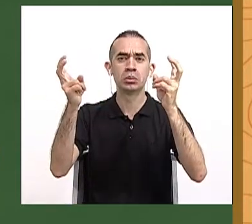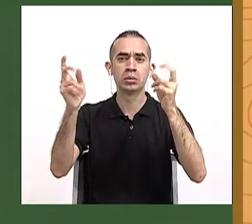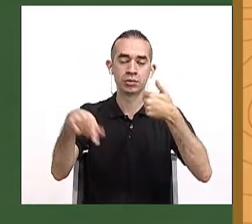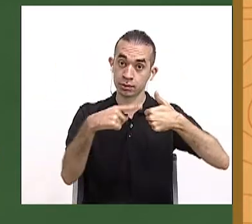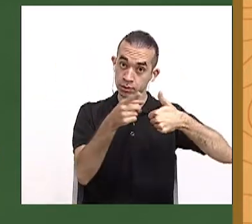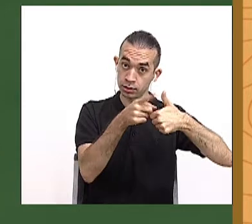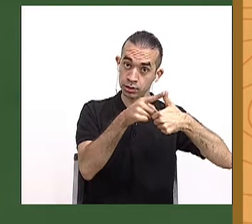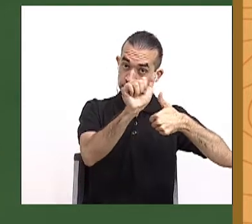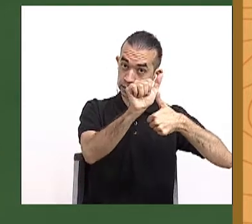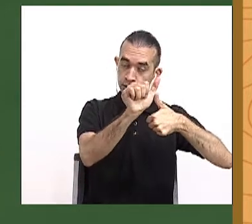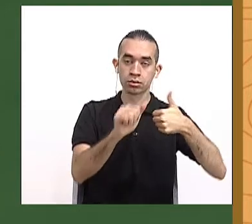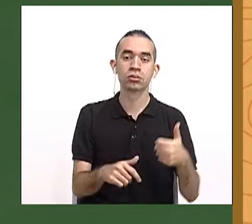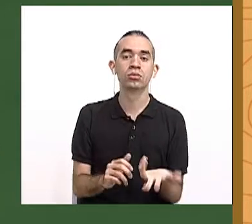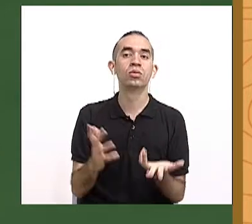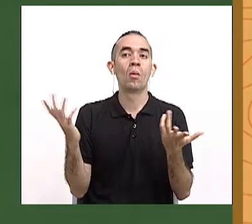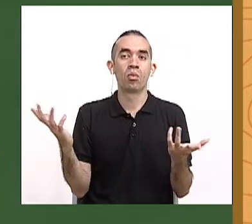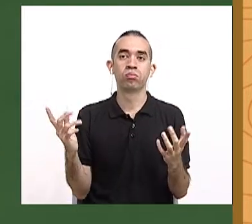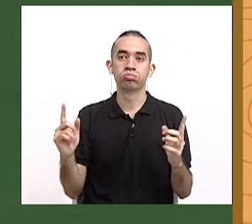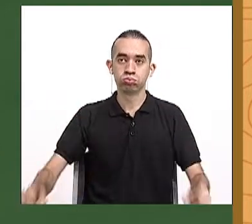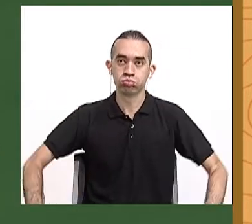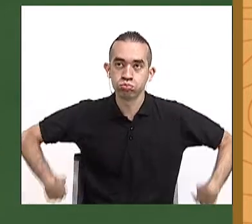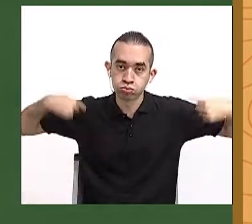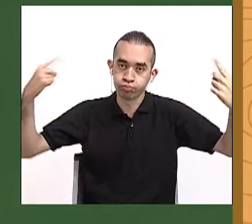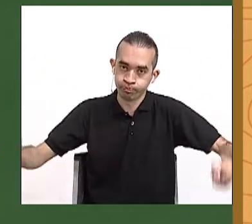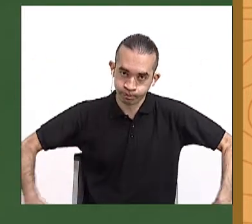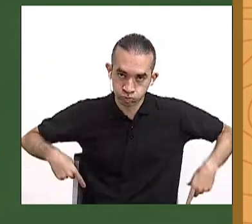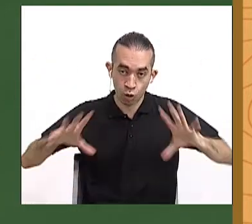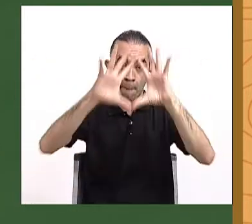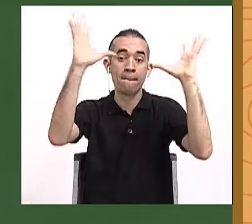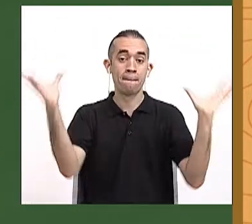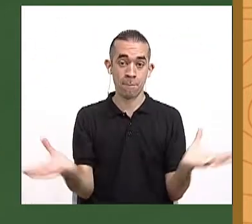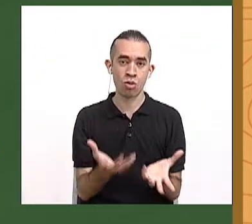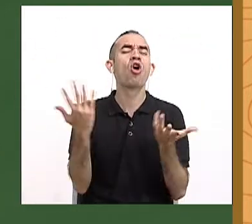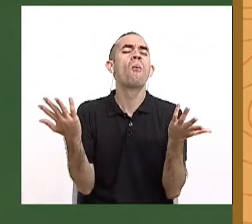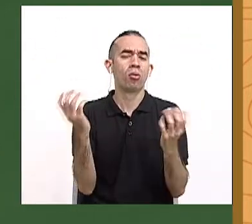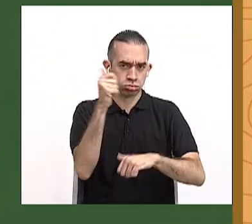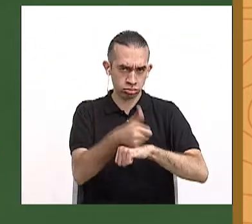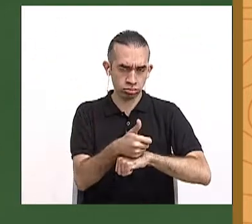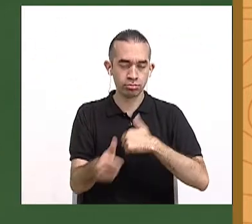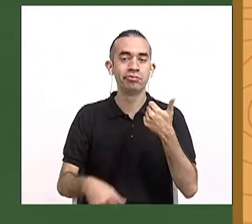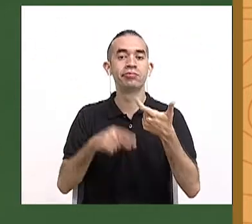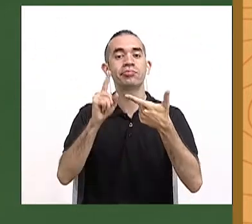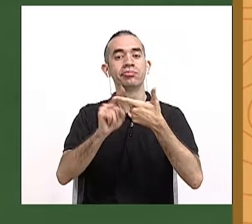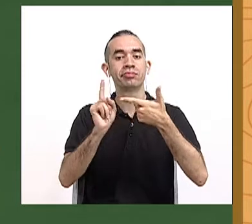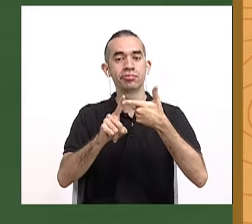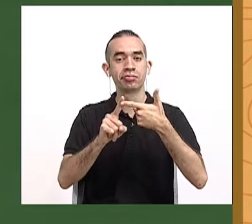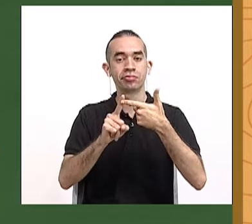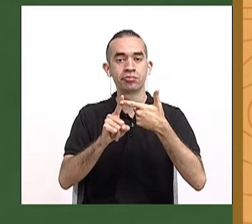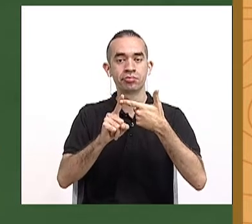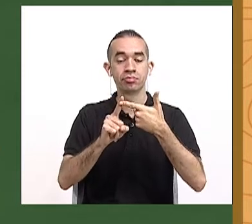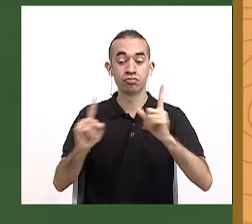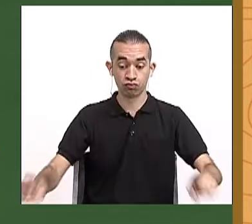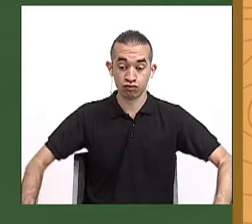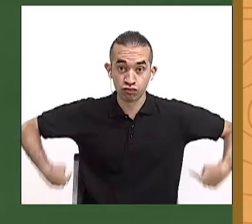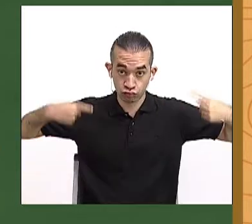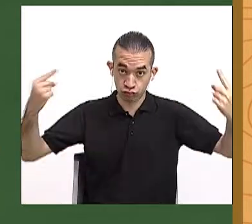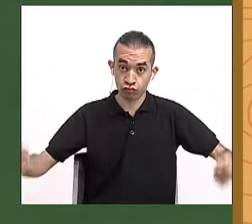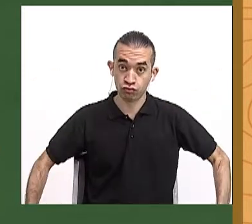the creation of ox carts or carretas around the world. B, the traditional ox cart or